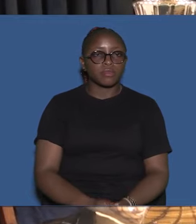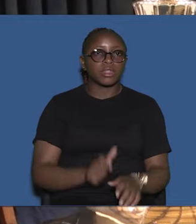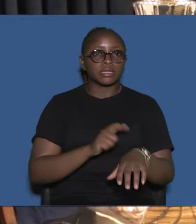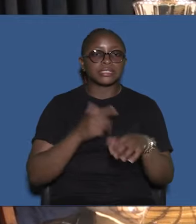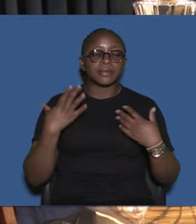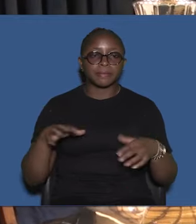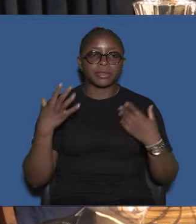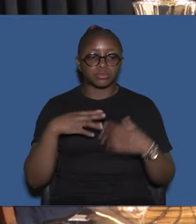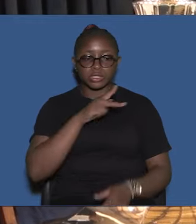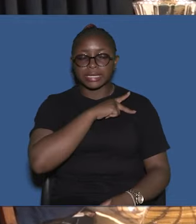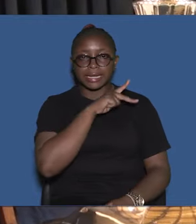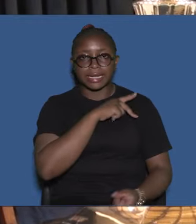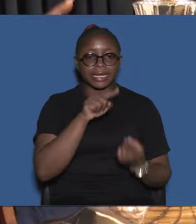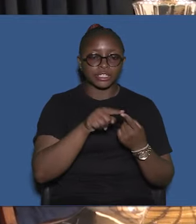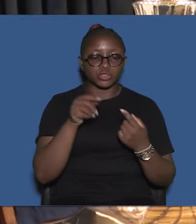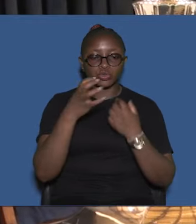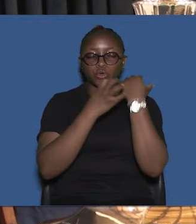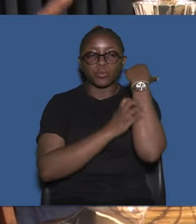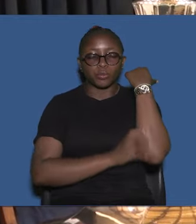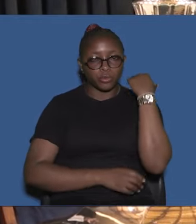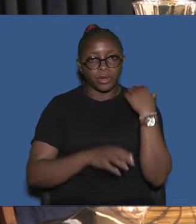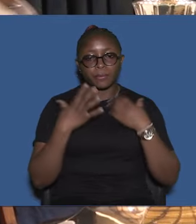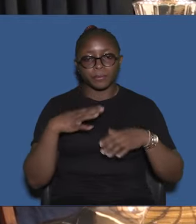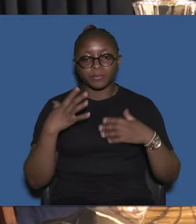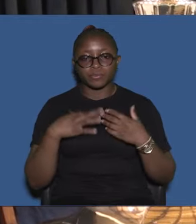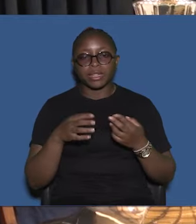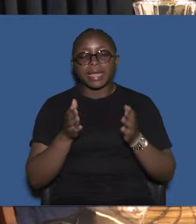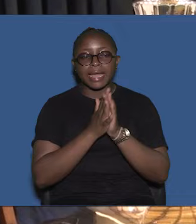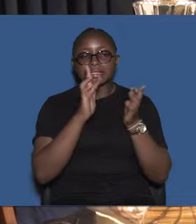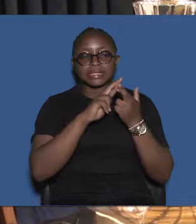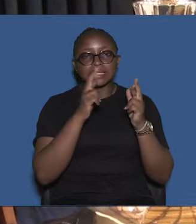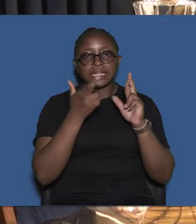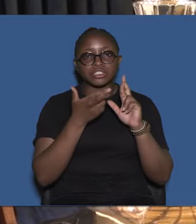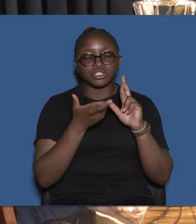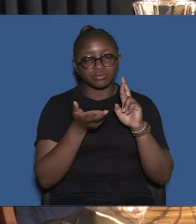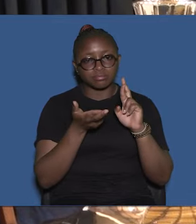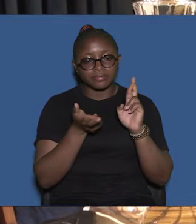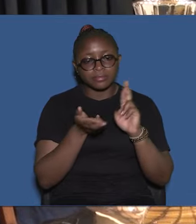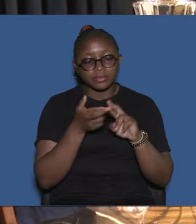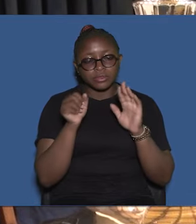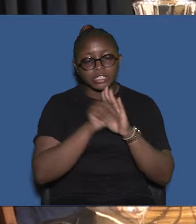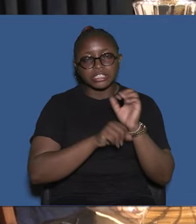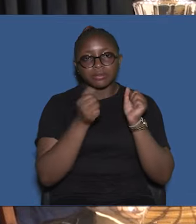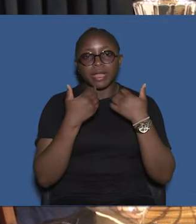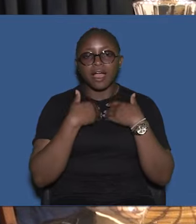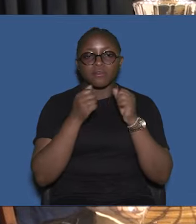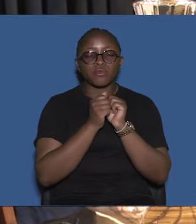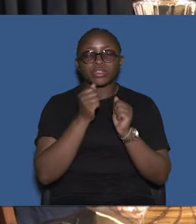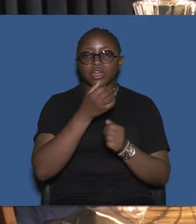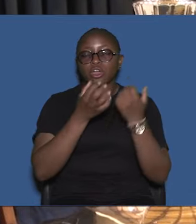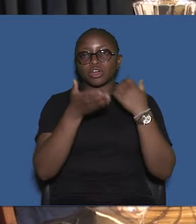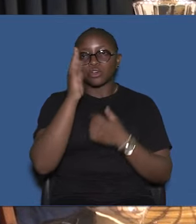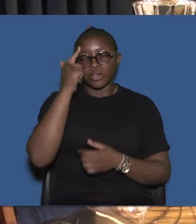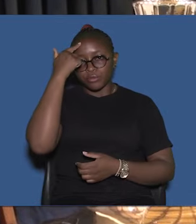poor and they have no relationship with the God of that poor, then their good works of helping the